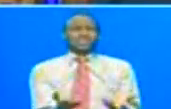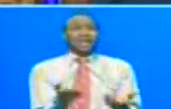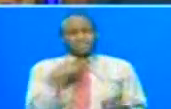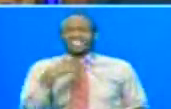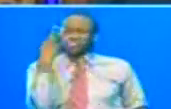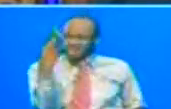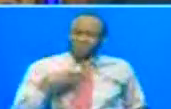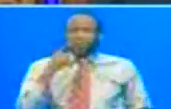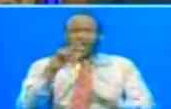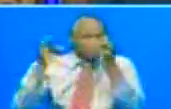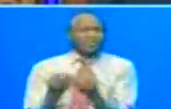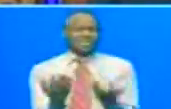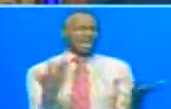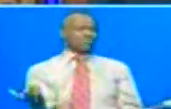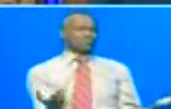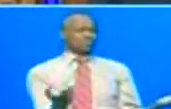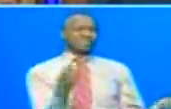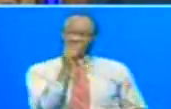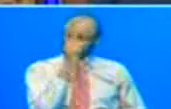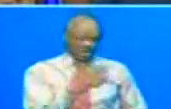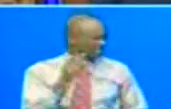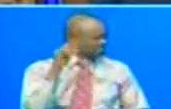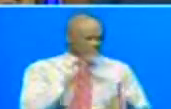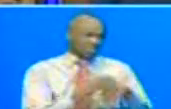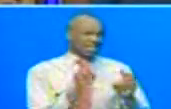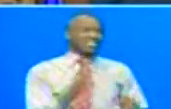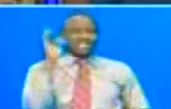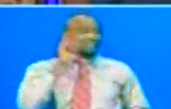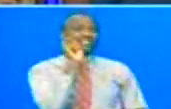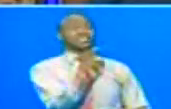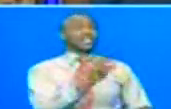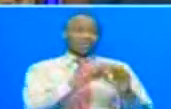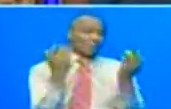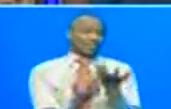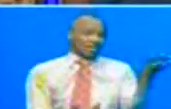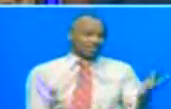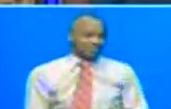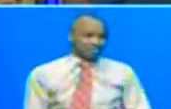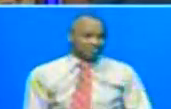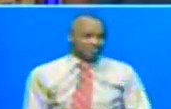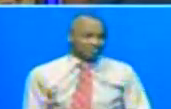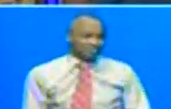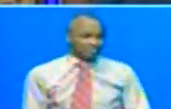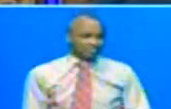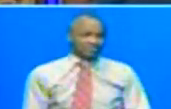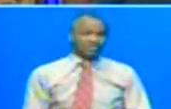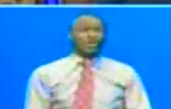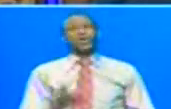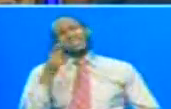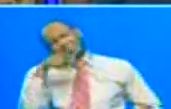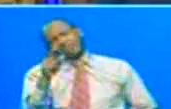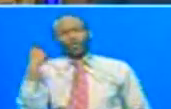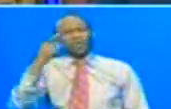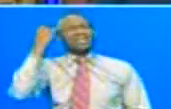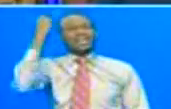take three appointments in one family. That is a no-no. Anywhere else in the world. Despite meritocracy. It doesn't matter because they are not the only